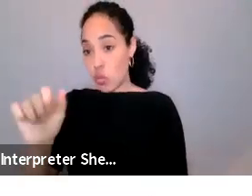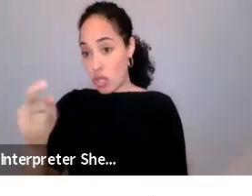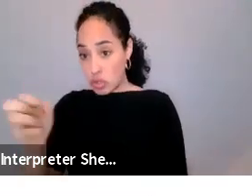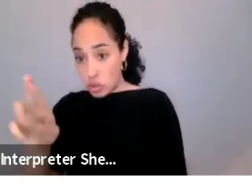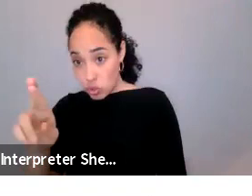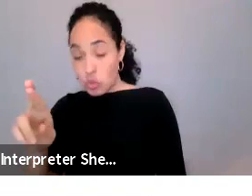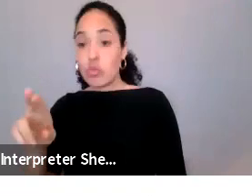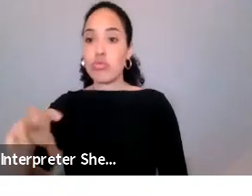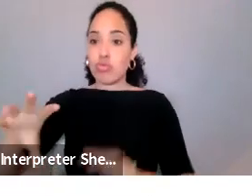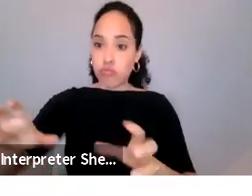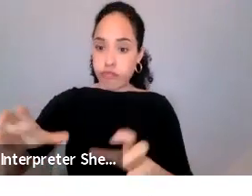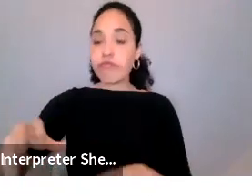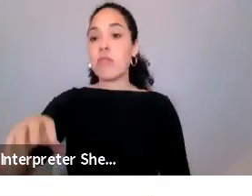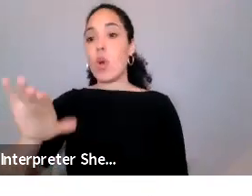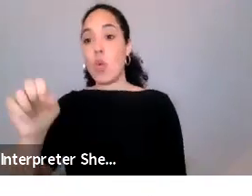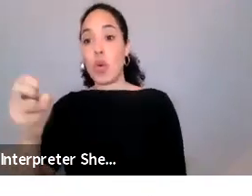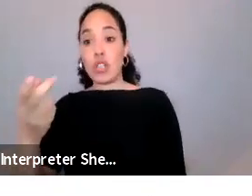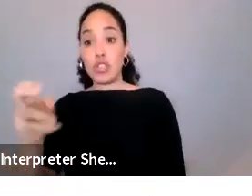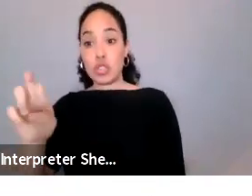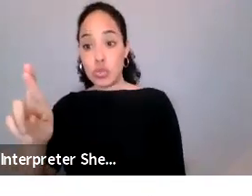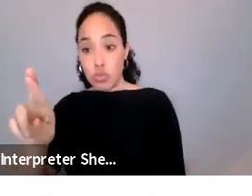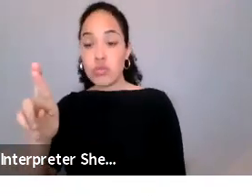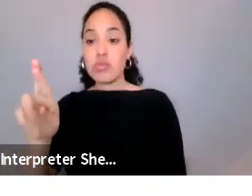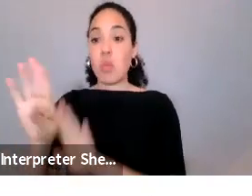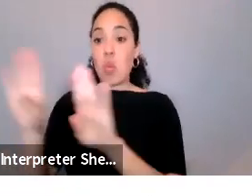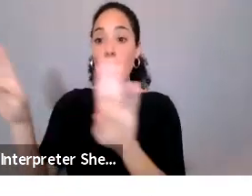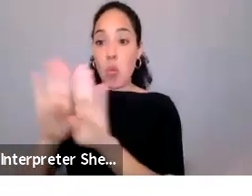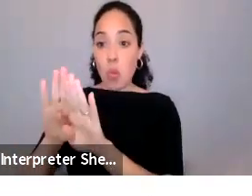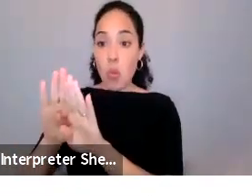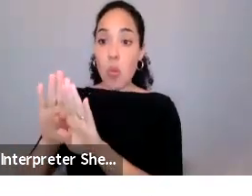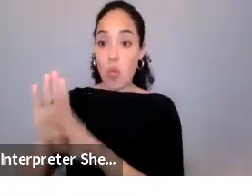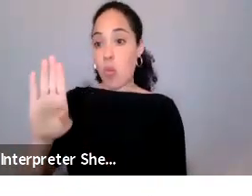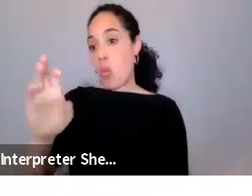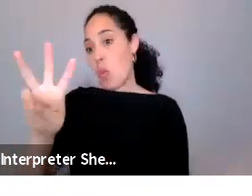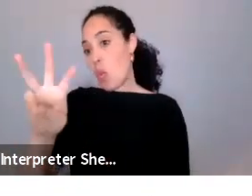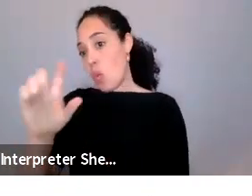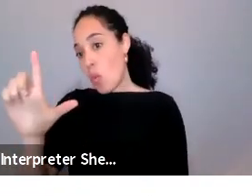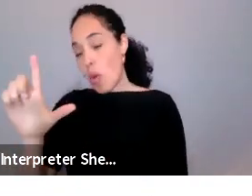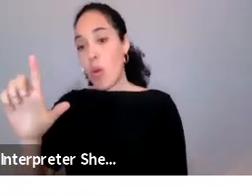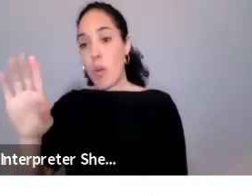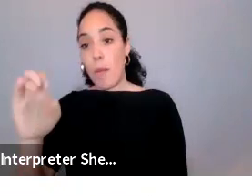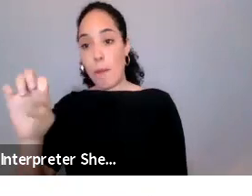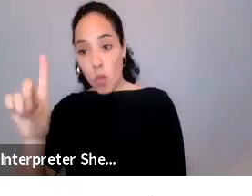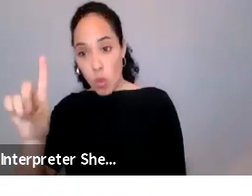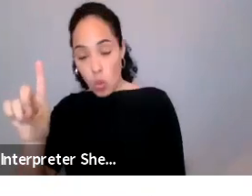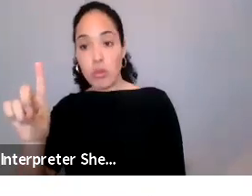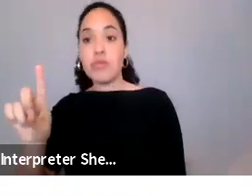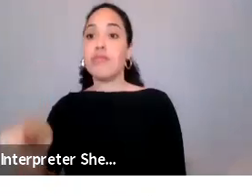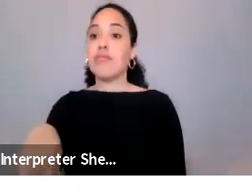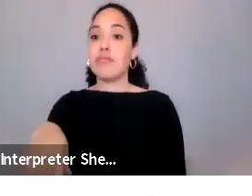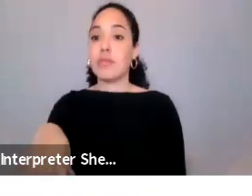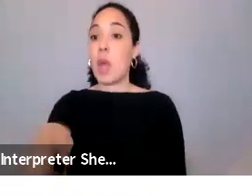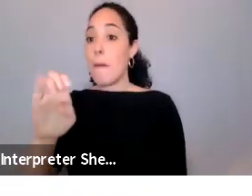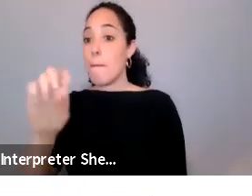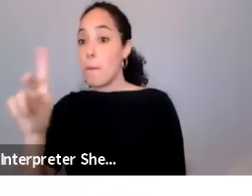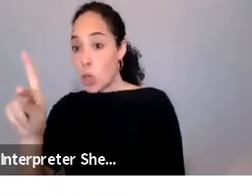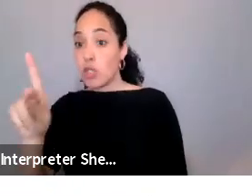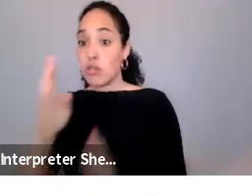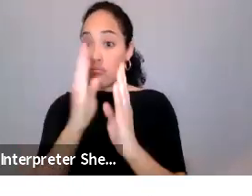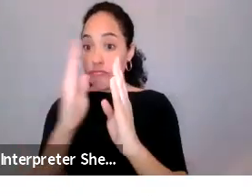permanently installed paneling, wallboard, bookcases and cabinets, and debris removal. Some items that are